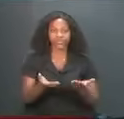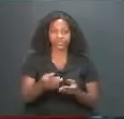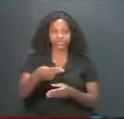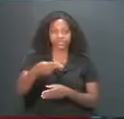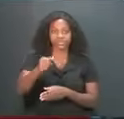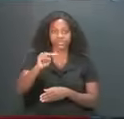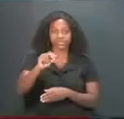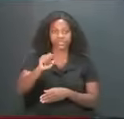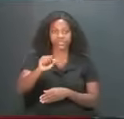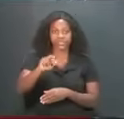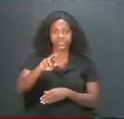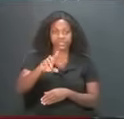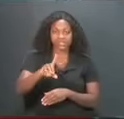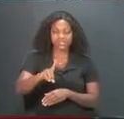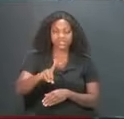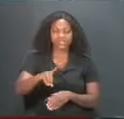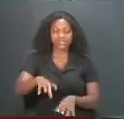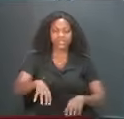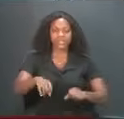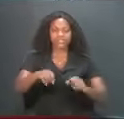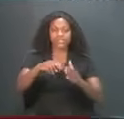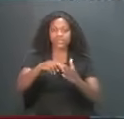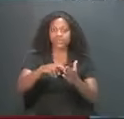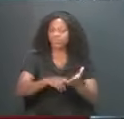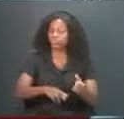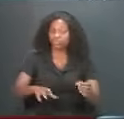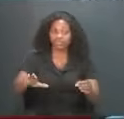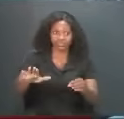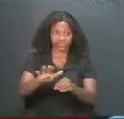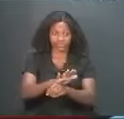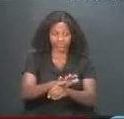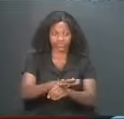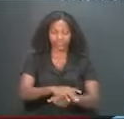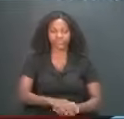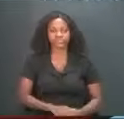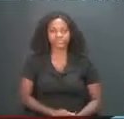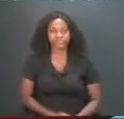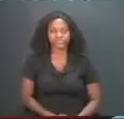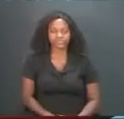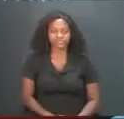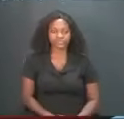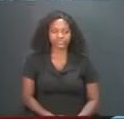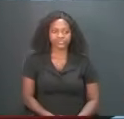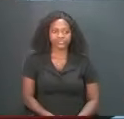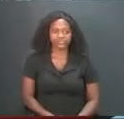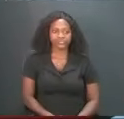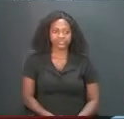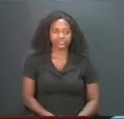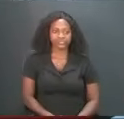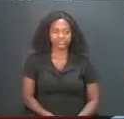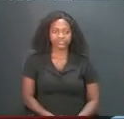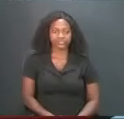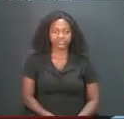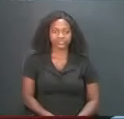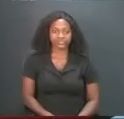the report as having been duly read. Mr. Speaker, I so second the motion.